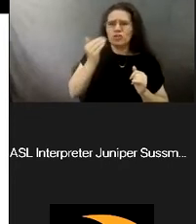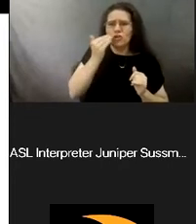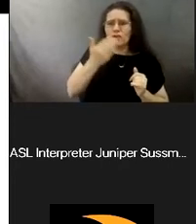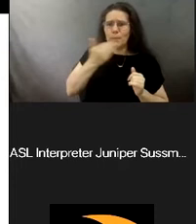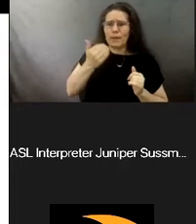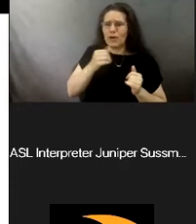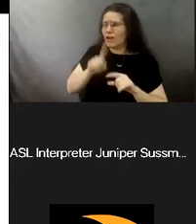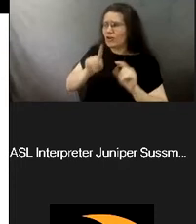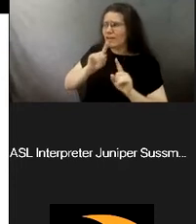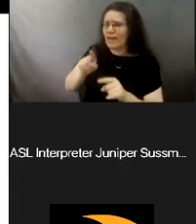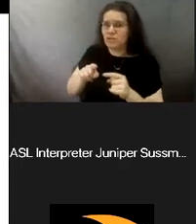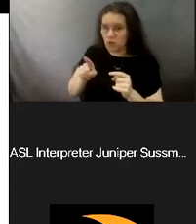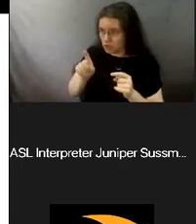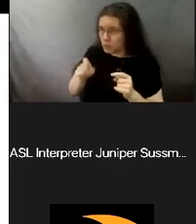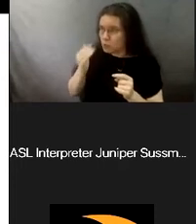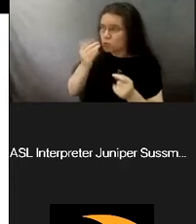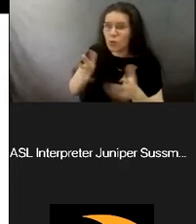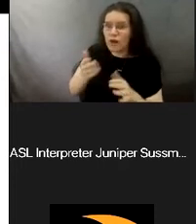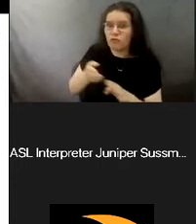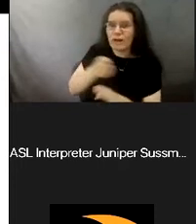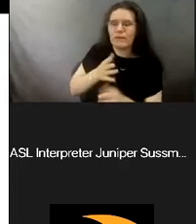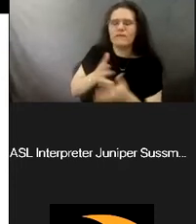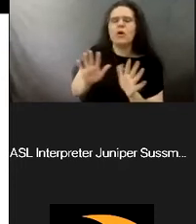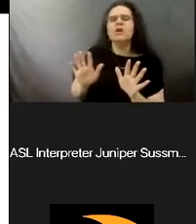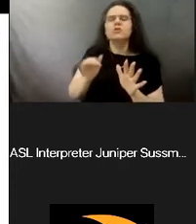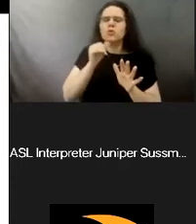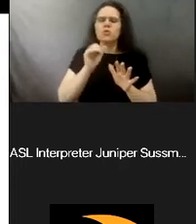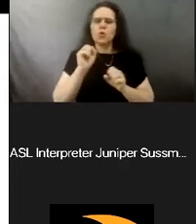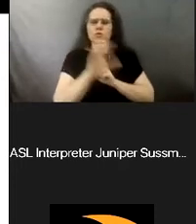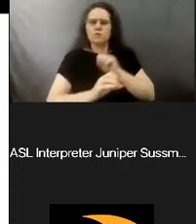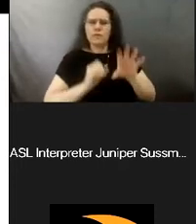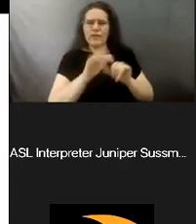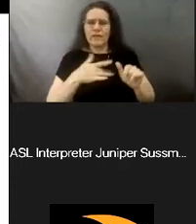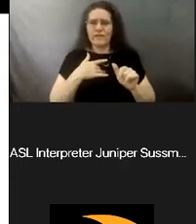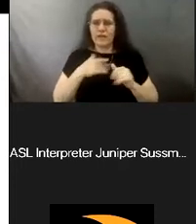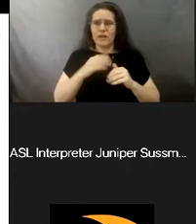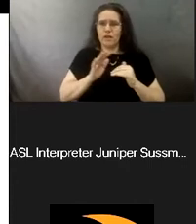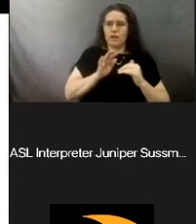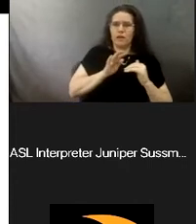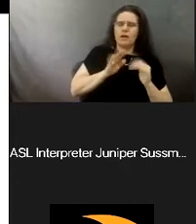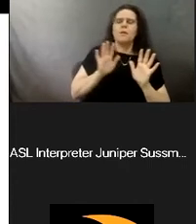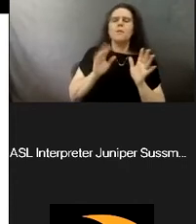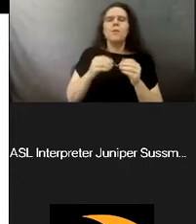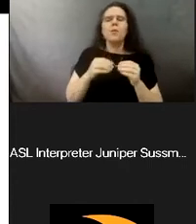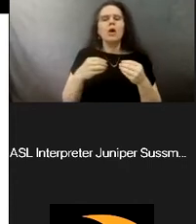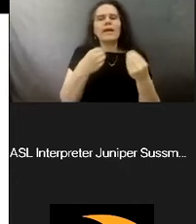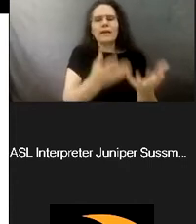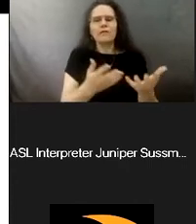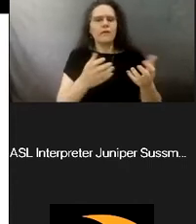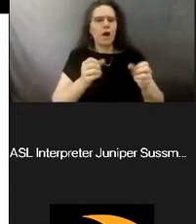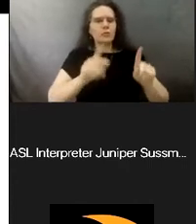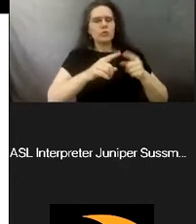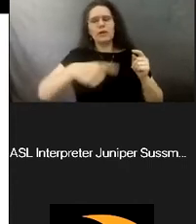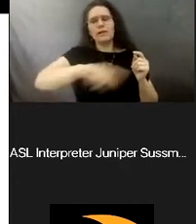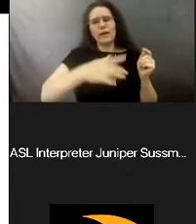know that? I didn't know that. So just setting it up so that it makes the person feel like we expect